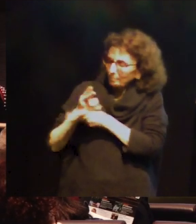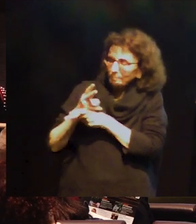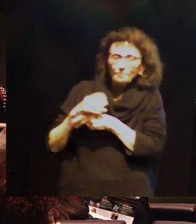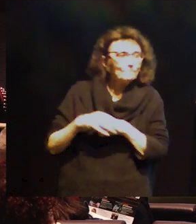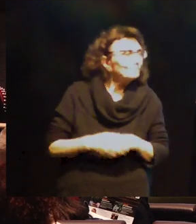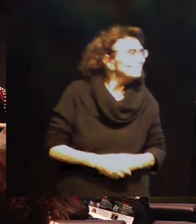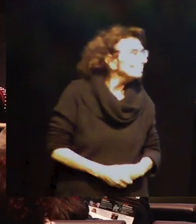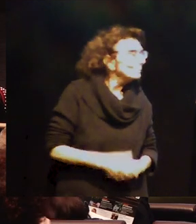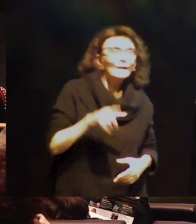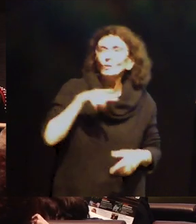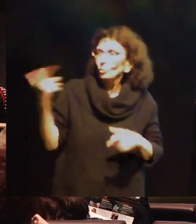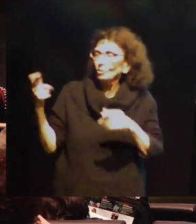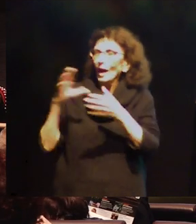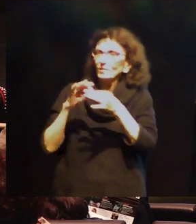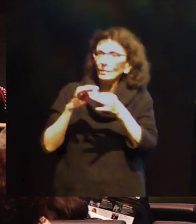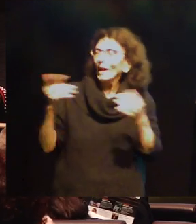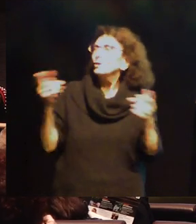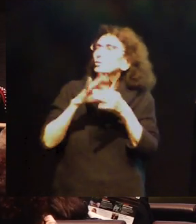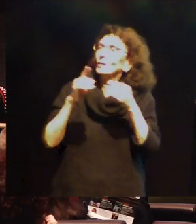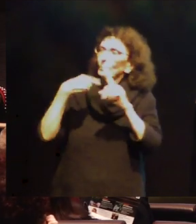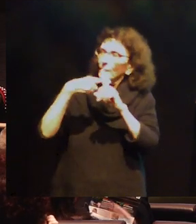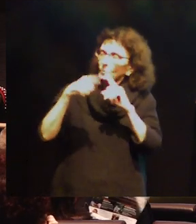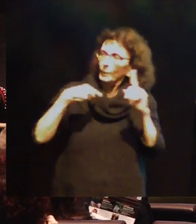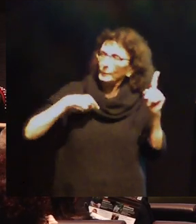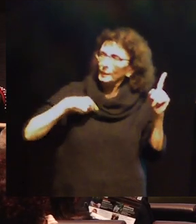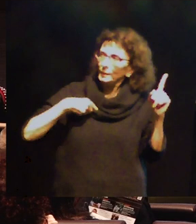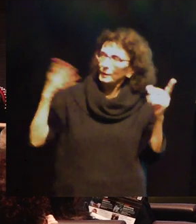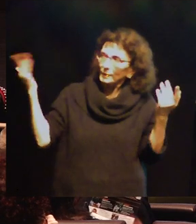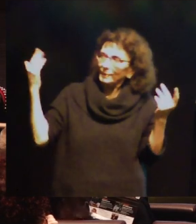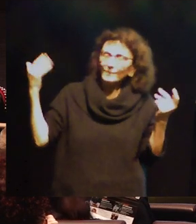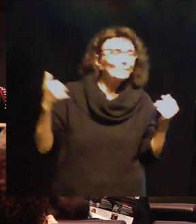Oh. Now your turn. Now you say something nice about me. Oh, okay. Fast.